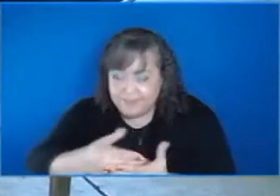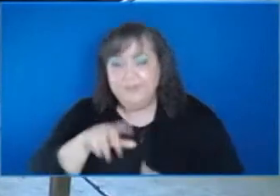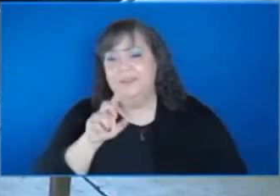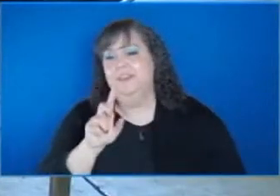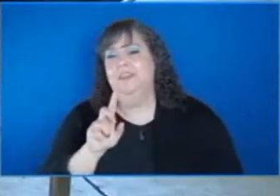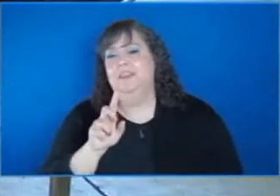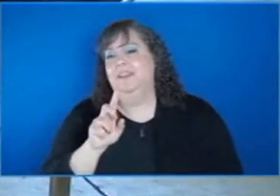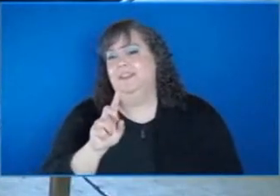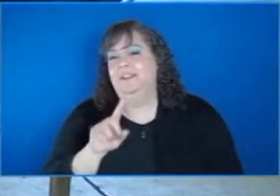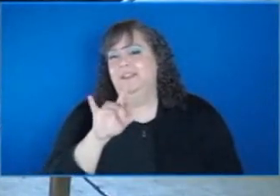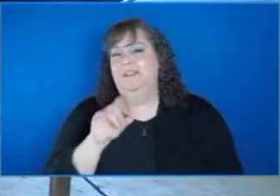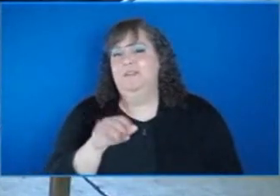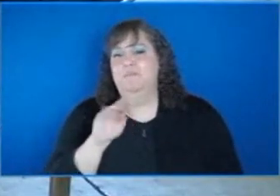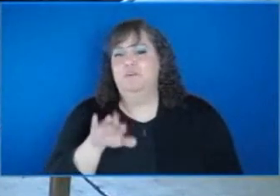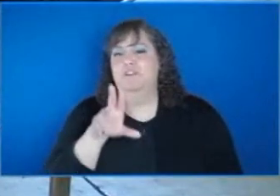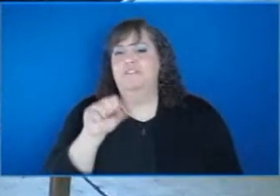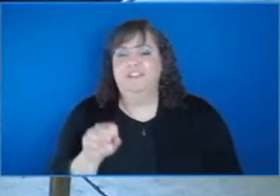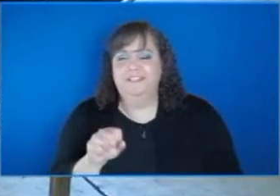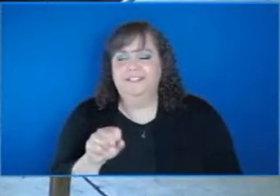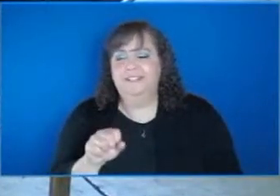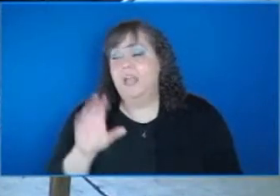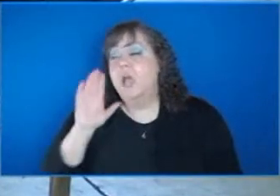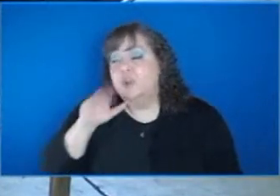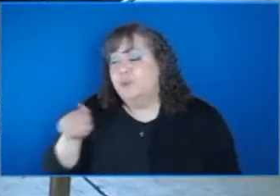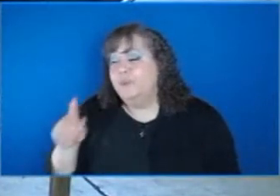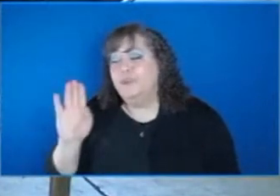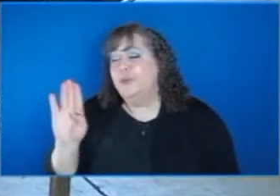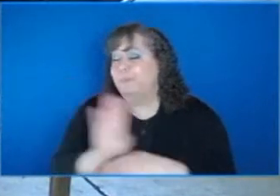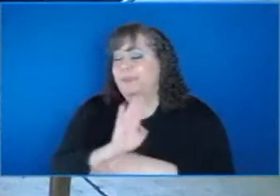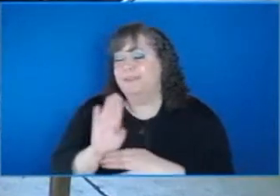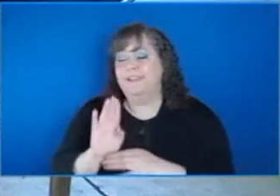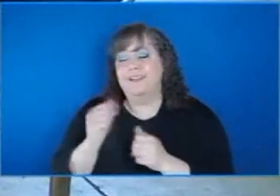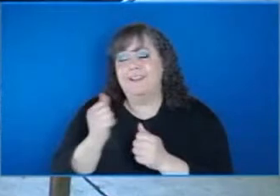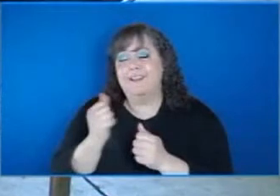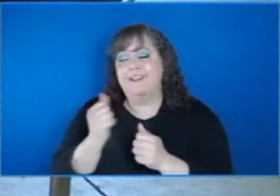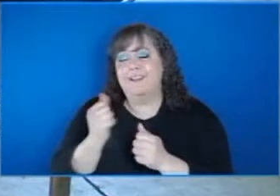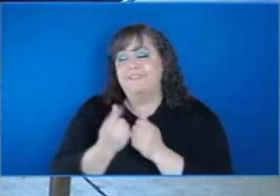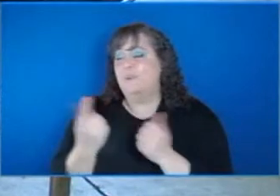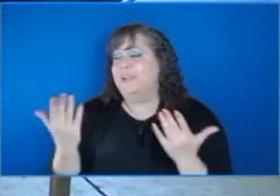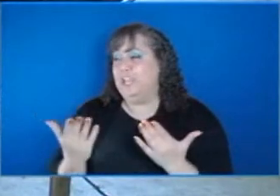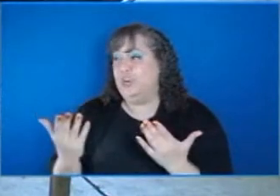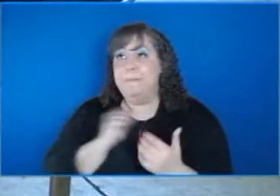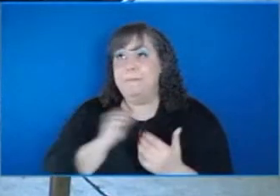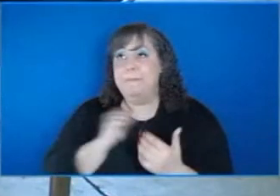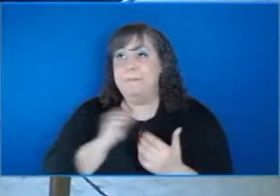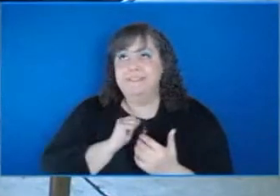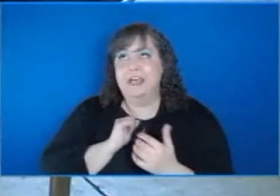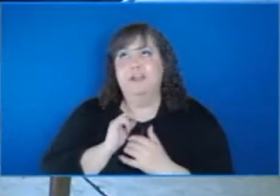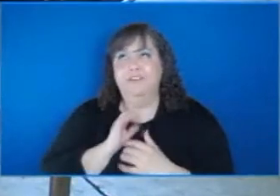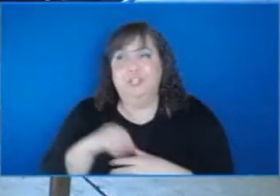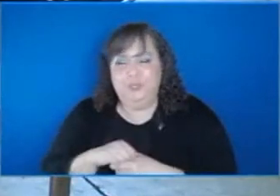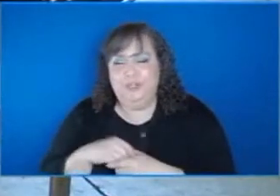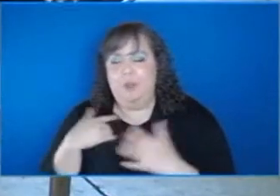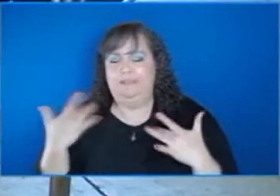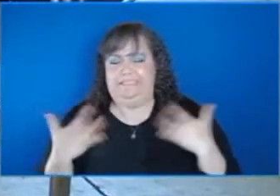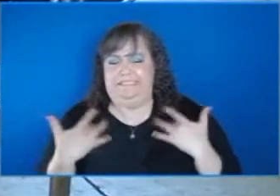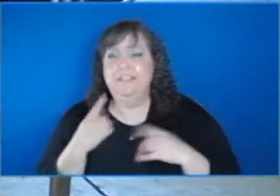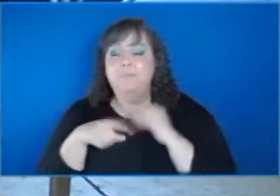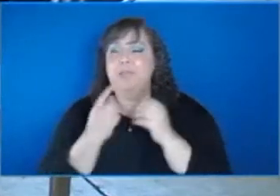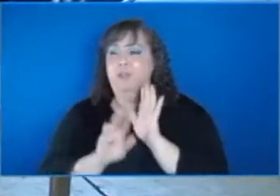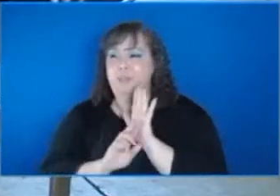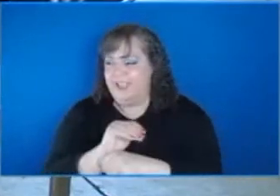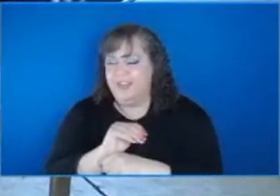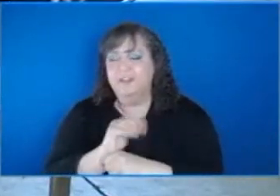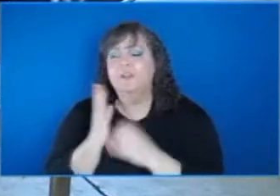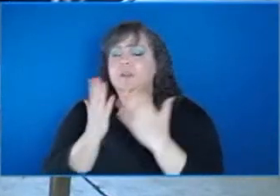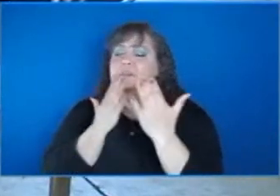very busy, and everyone here, myself included, is all at Twitter about this launch tonight. So thank you so much,